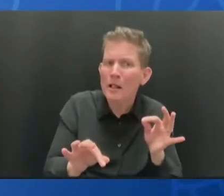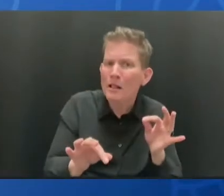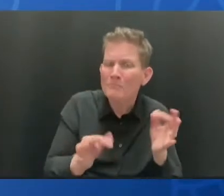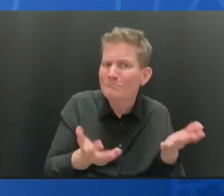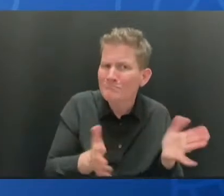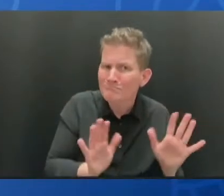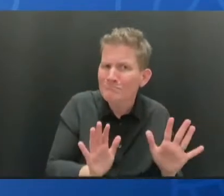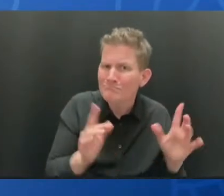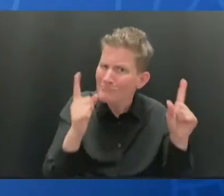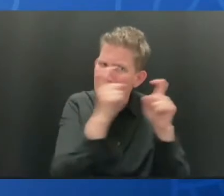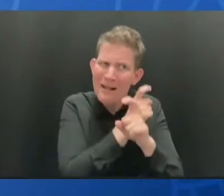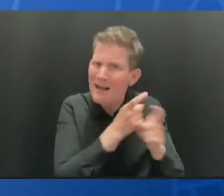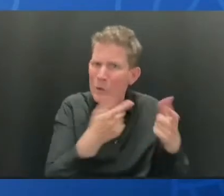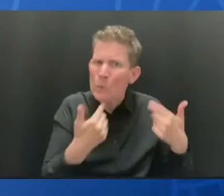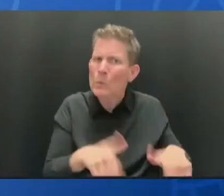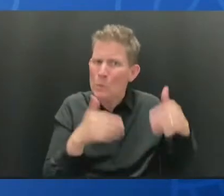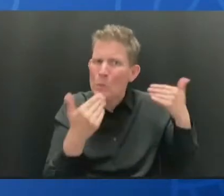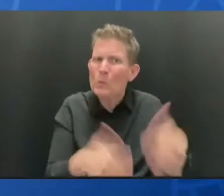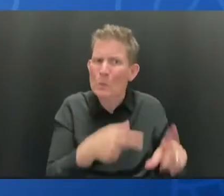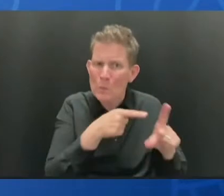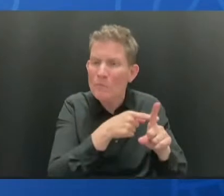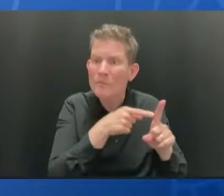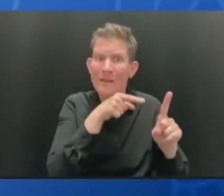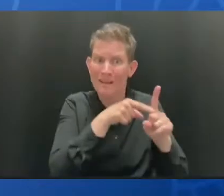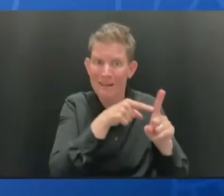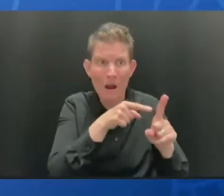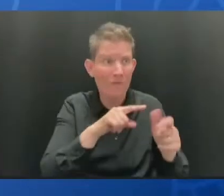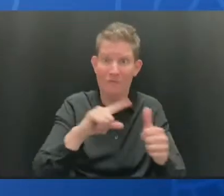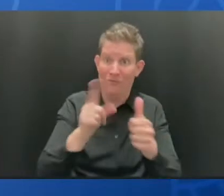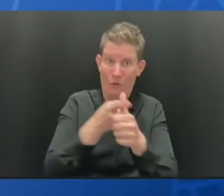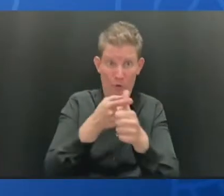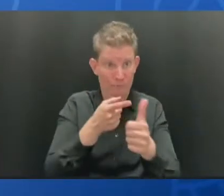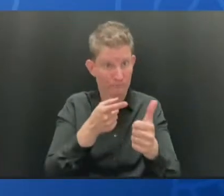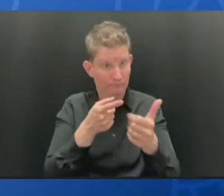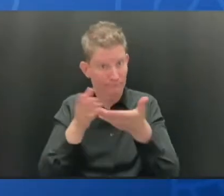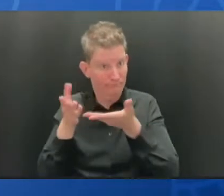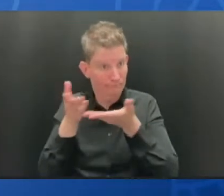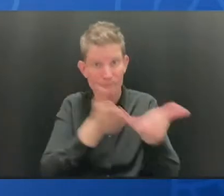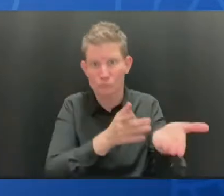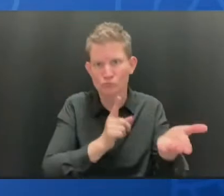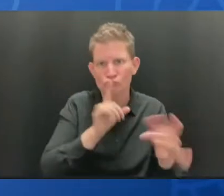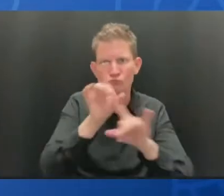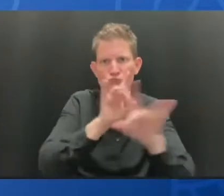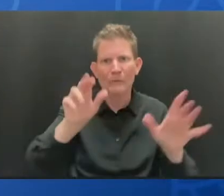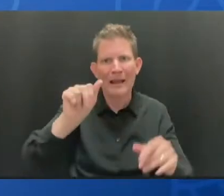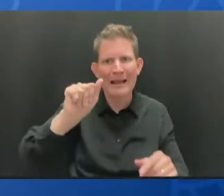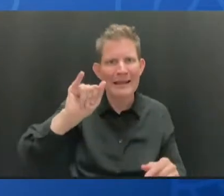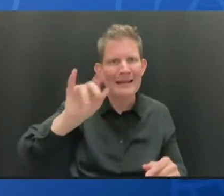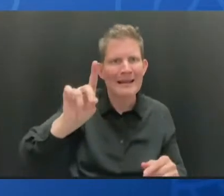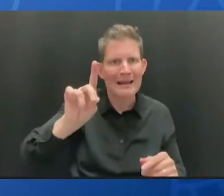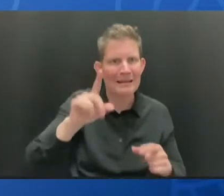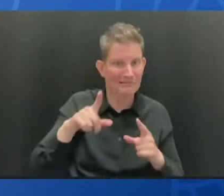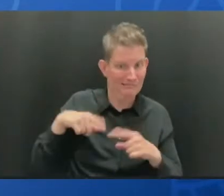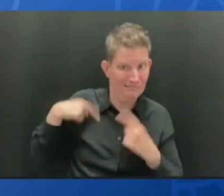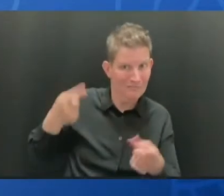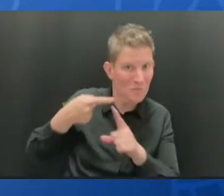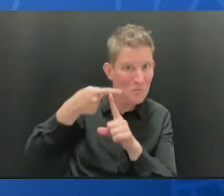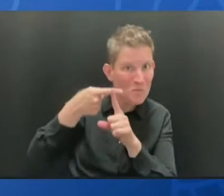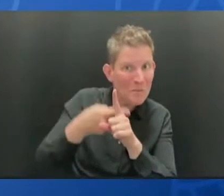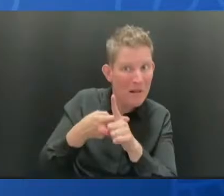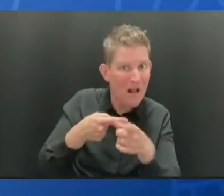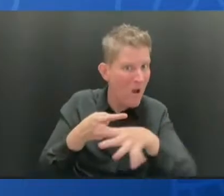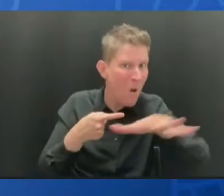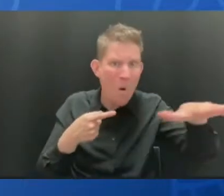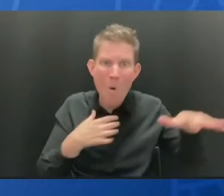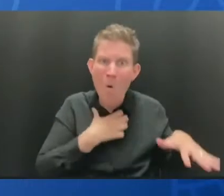of major aid, if not the only aid we've been hearing for months. I wish that Cindy McCain had spoken up, that they had found a way